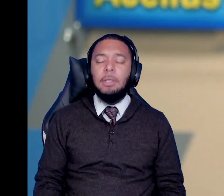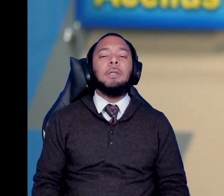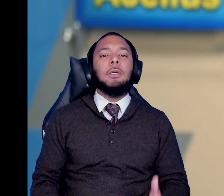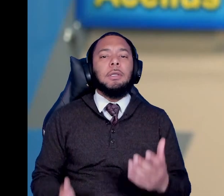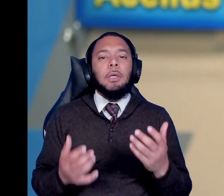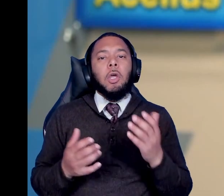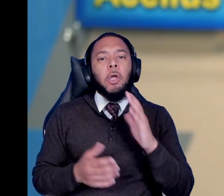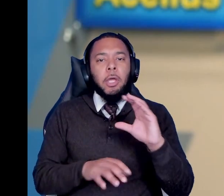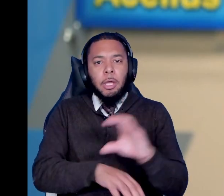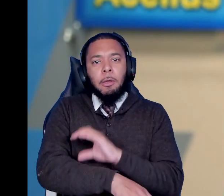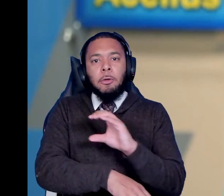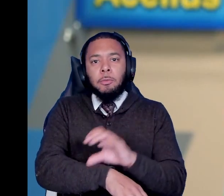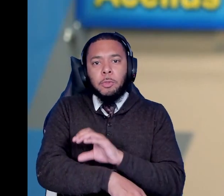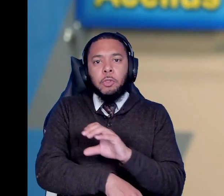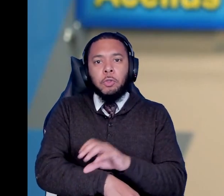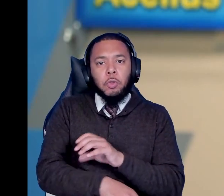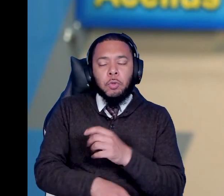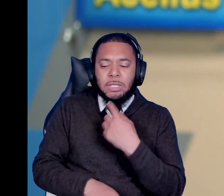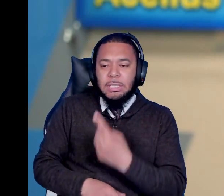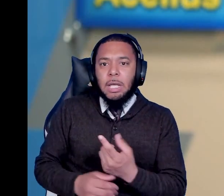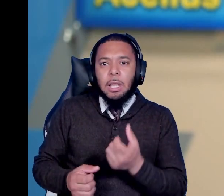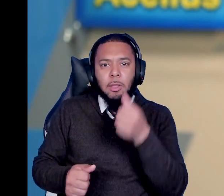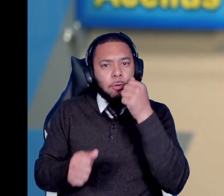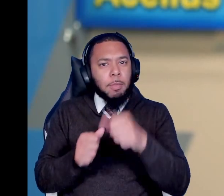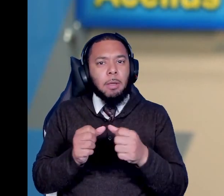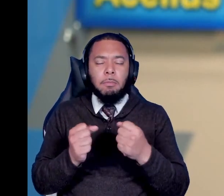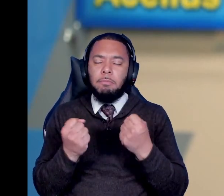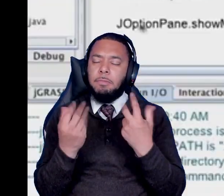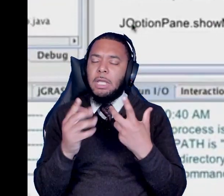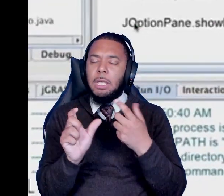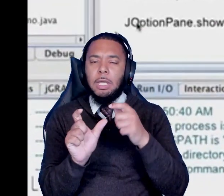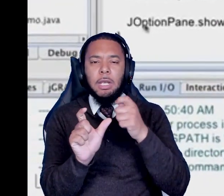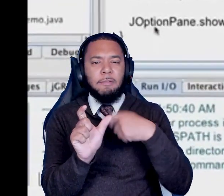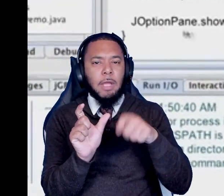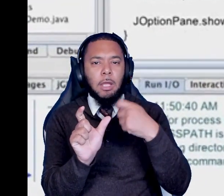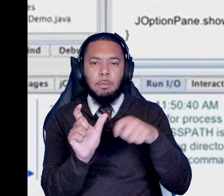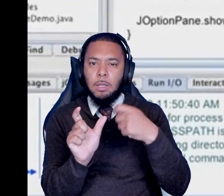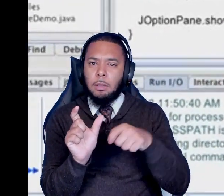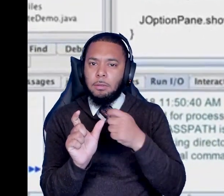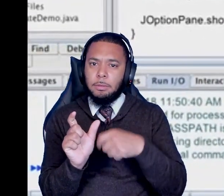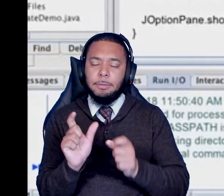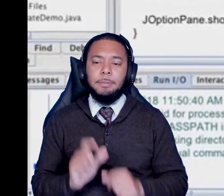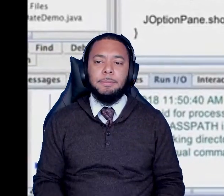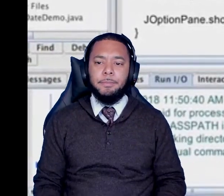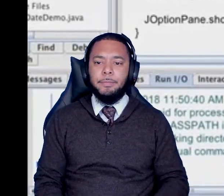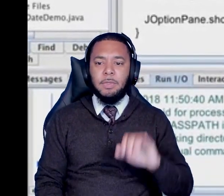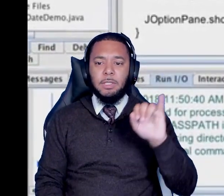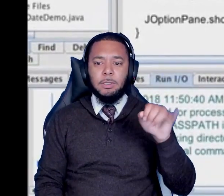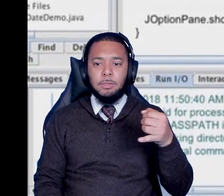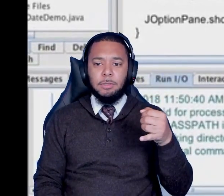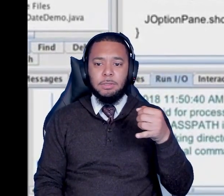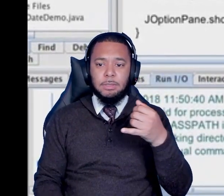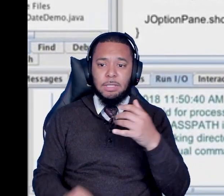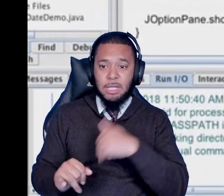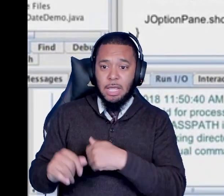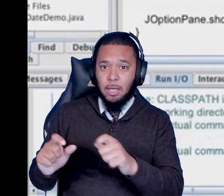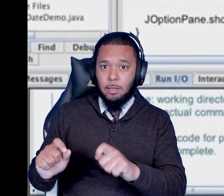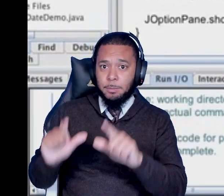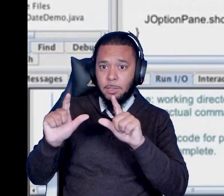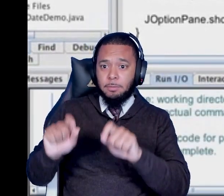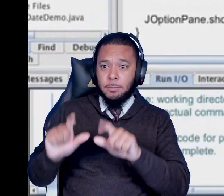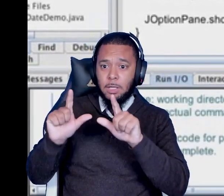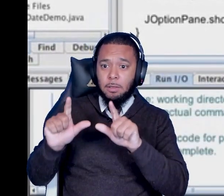can have your computer remember as many variables as you want. You can have this JOptionPane